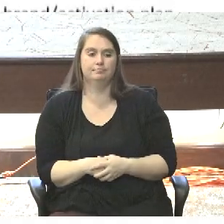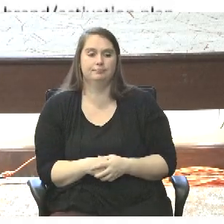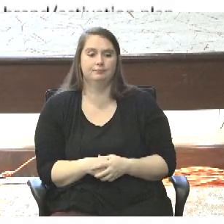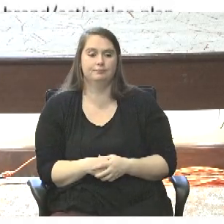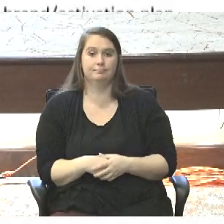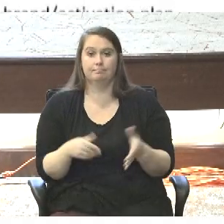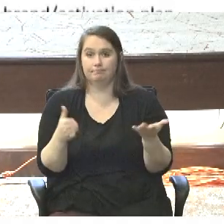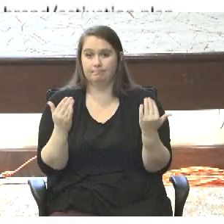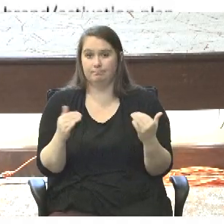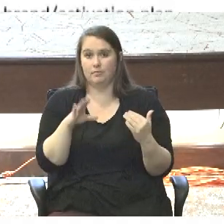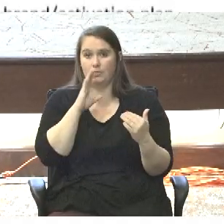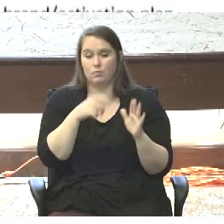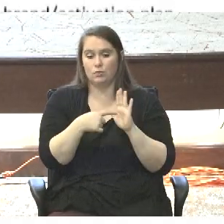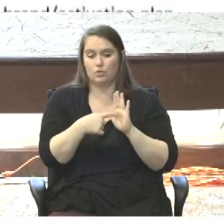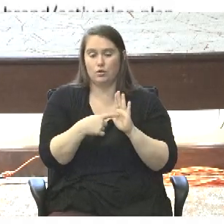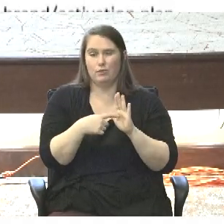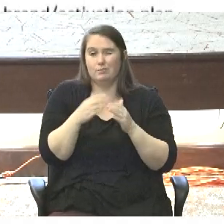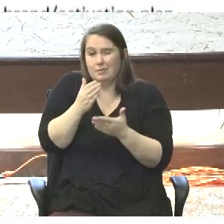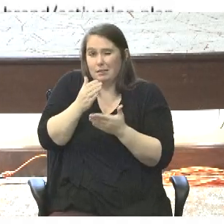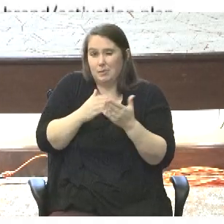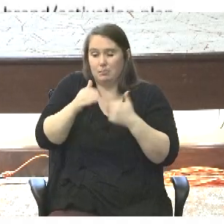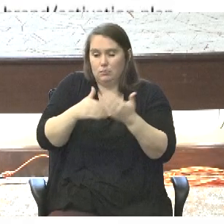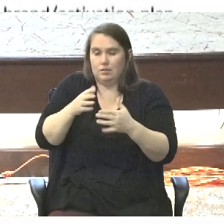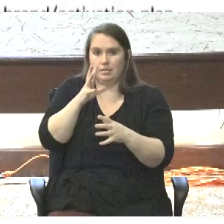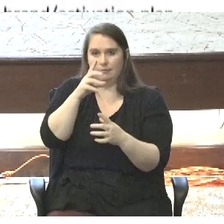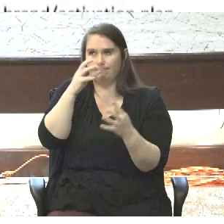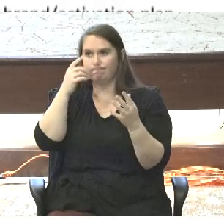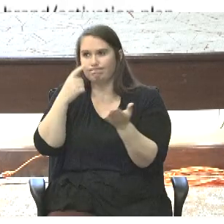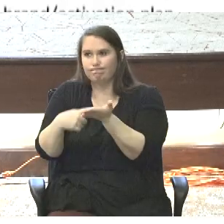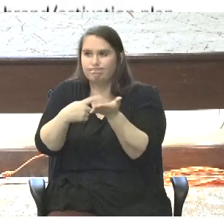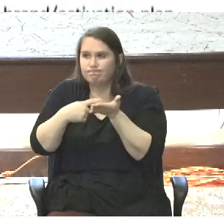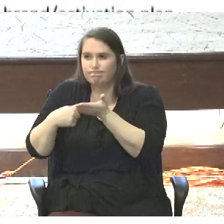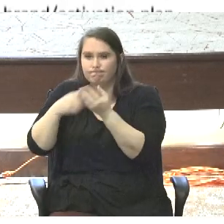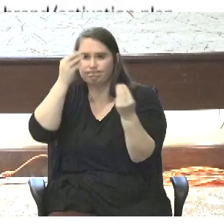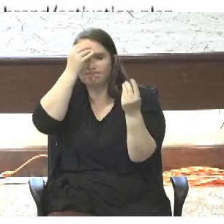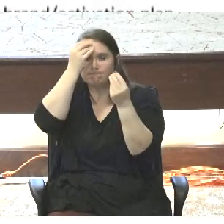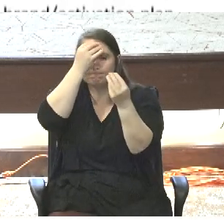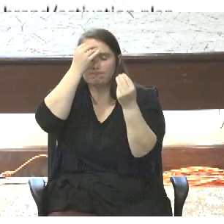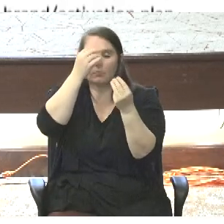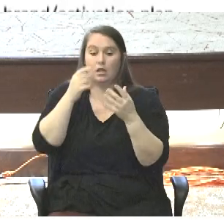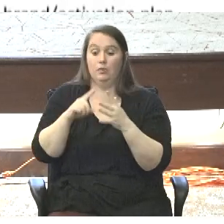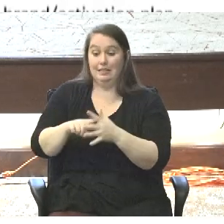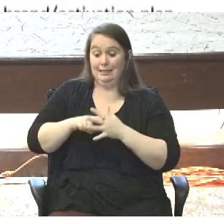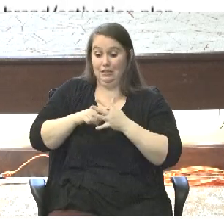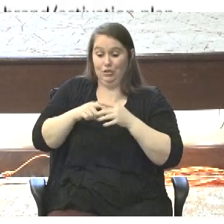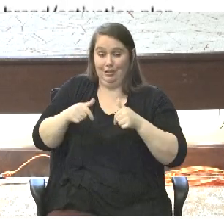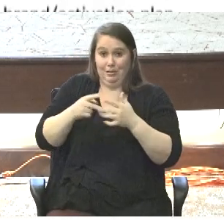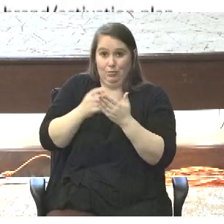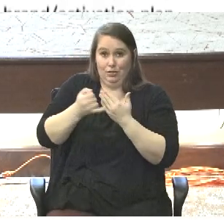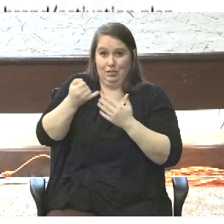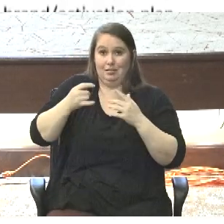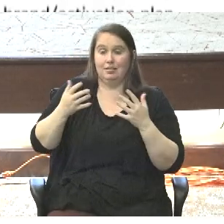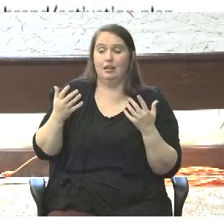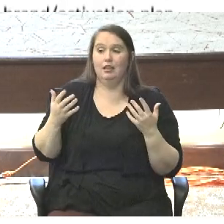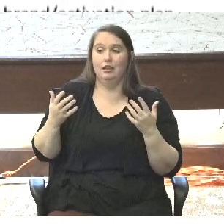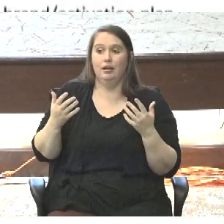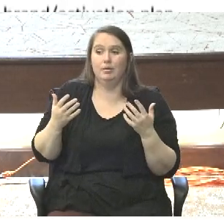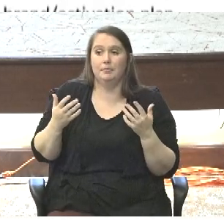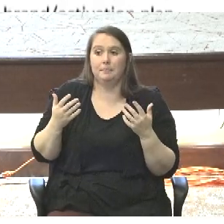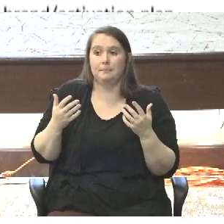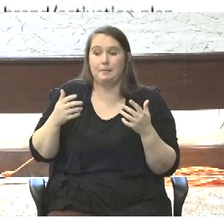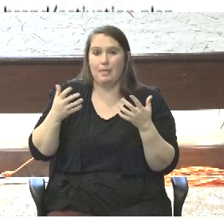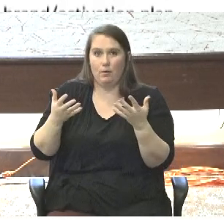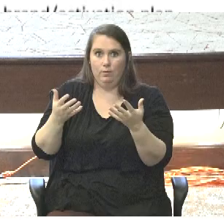Next up, I'll outline some of our process and these deliverables. So initially, as we started this project, we really wanted to lean into